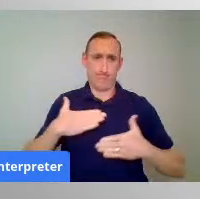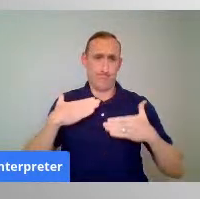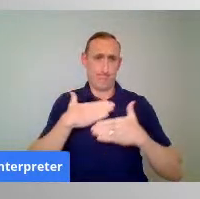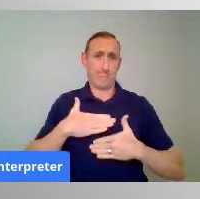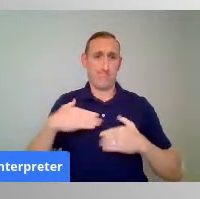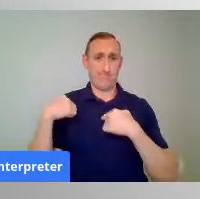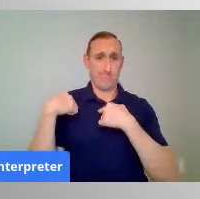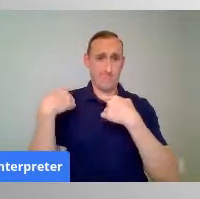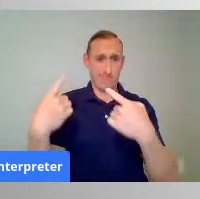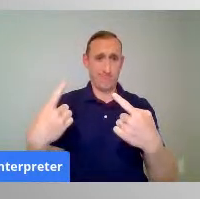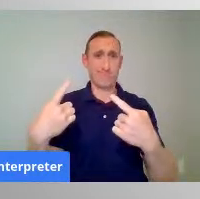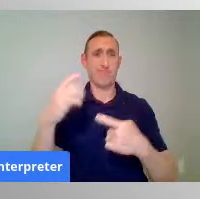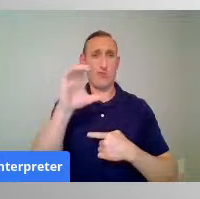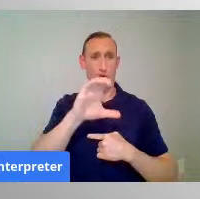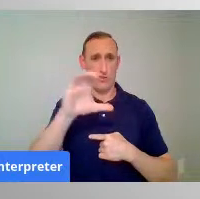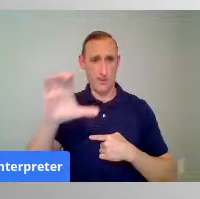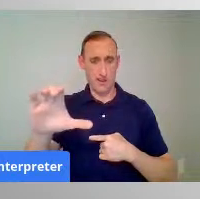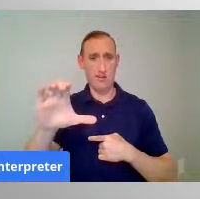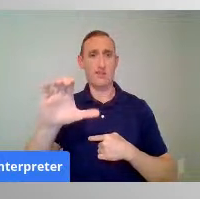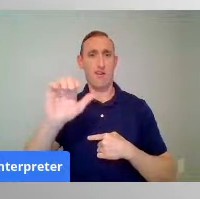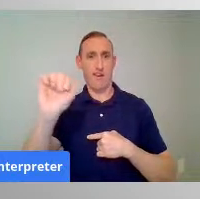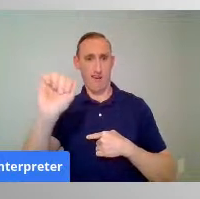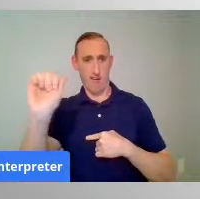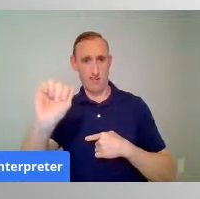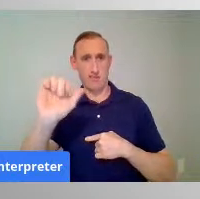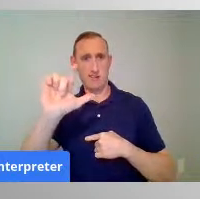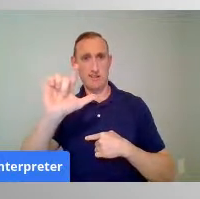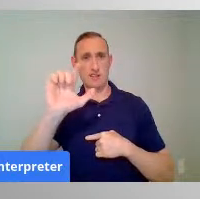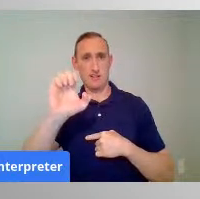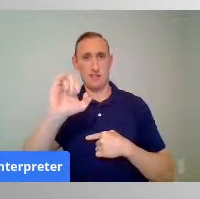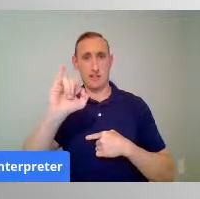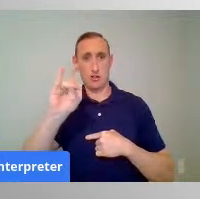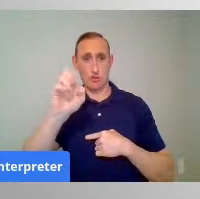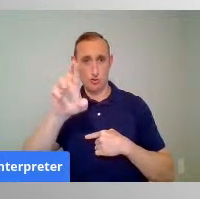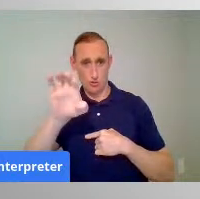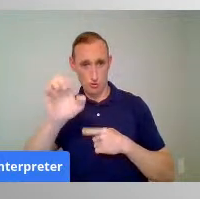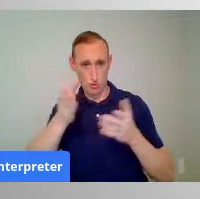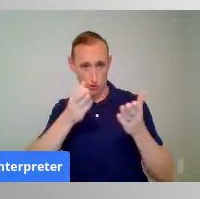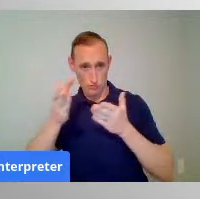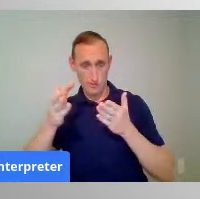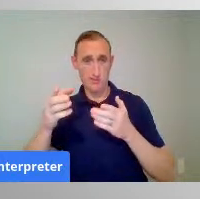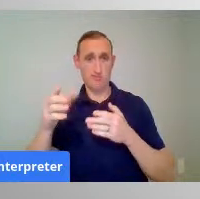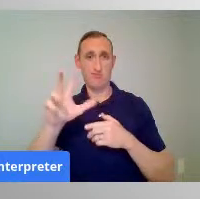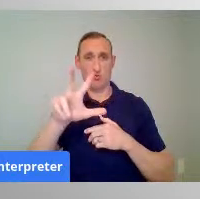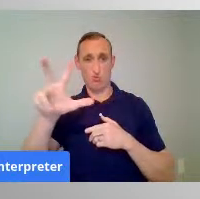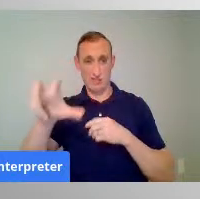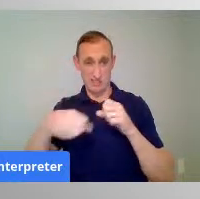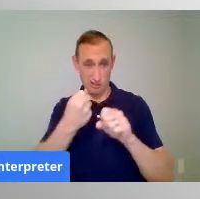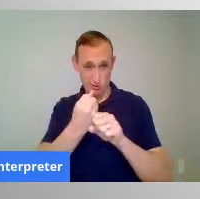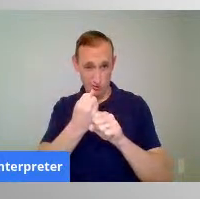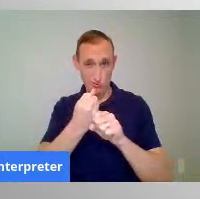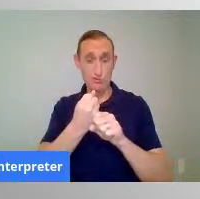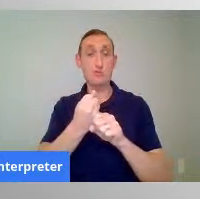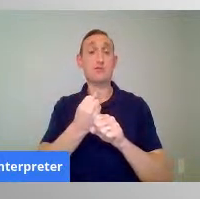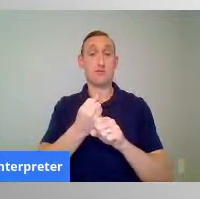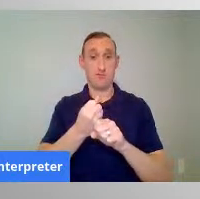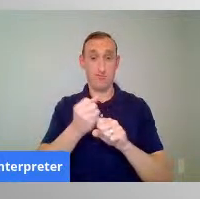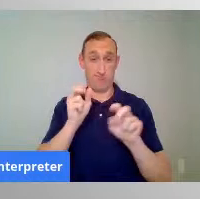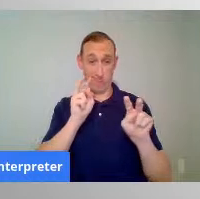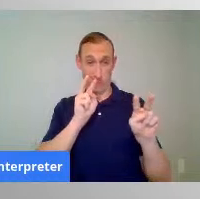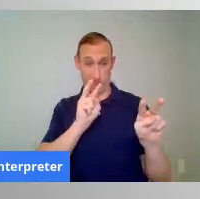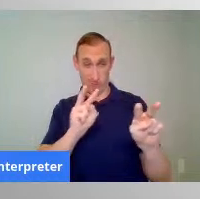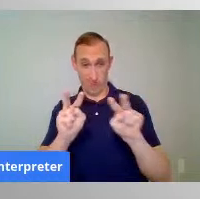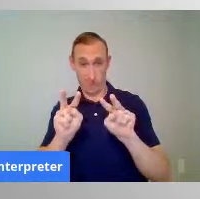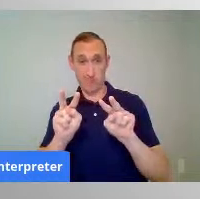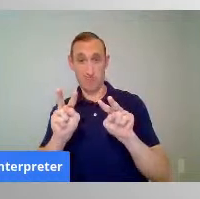the Athens-Clarke County Leisure Services Department, actually prior to unification. And I've gotten to watch how this partnership